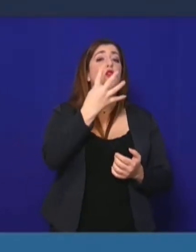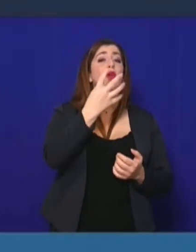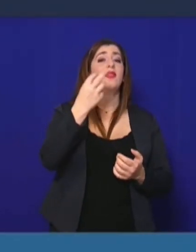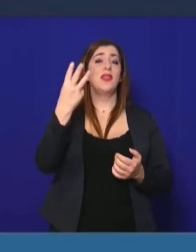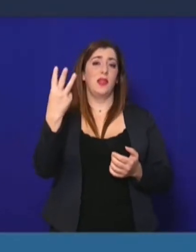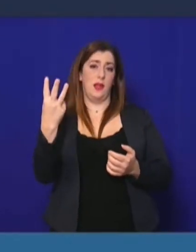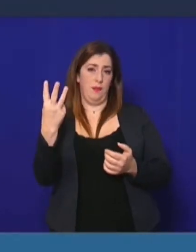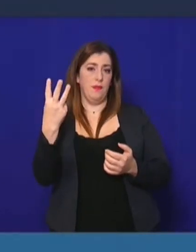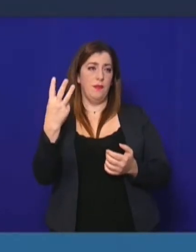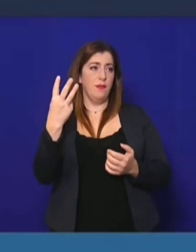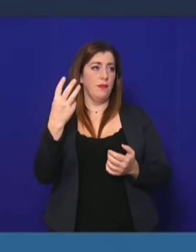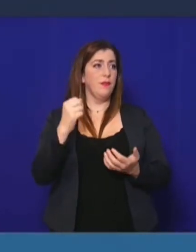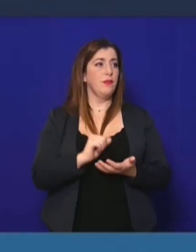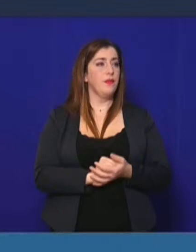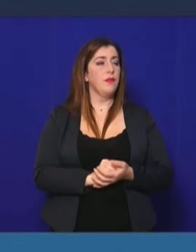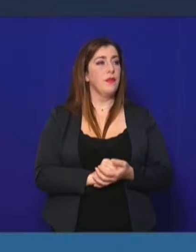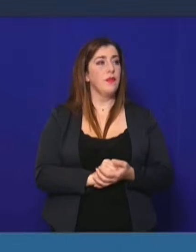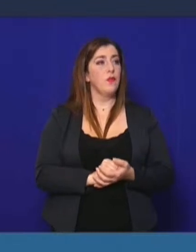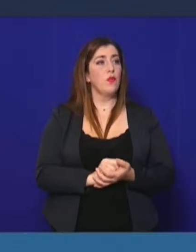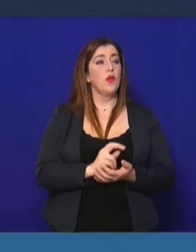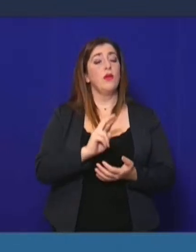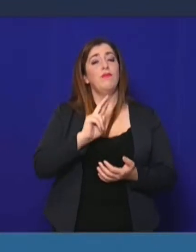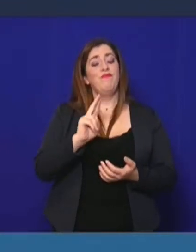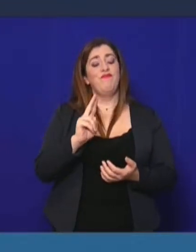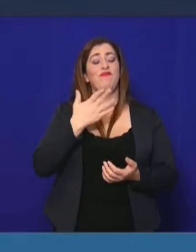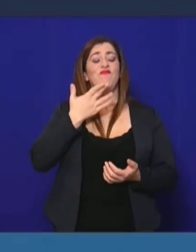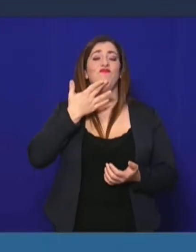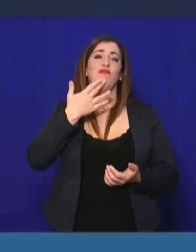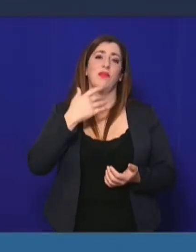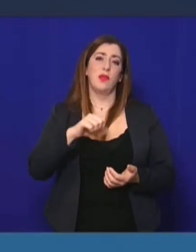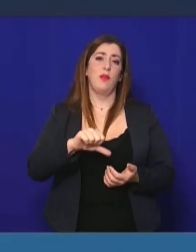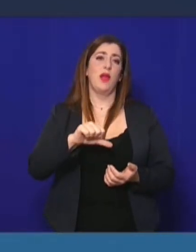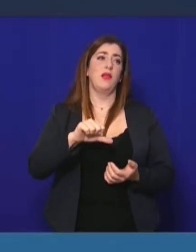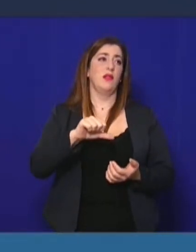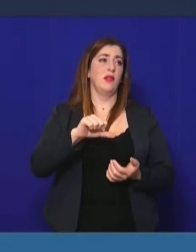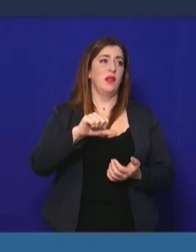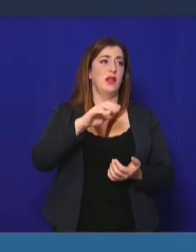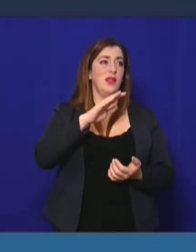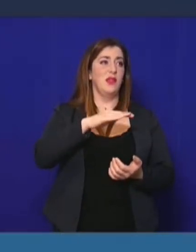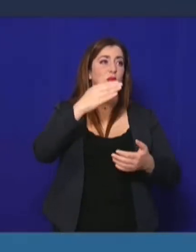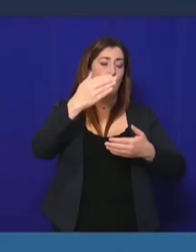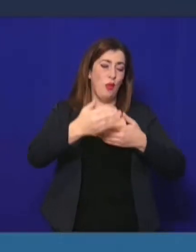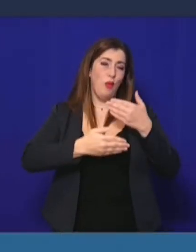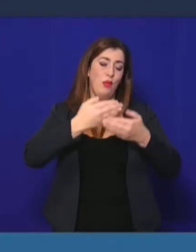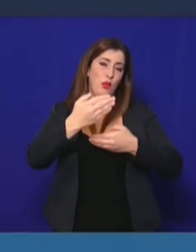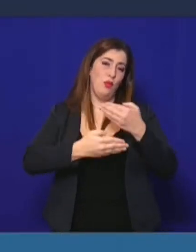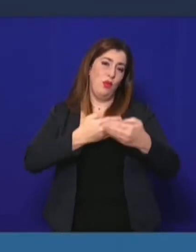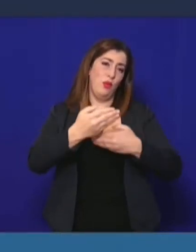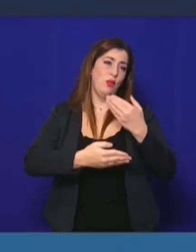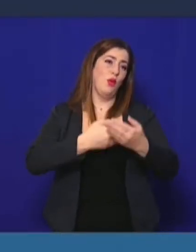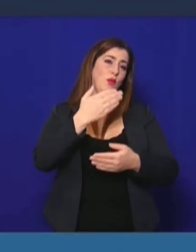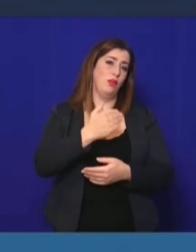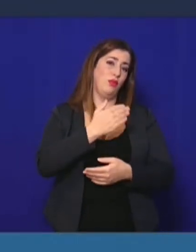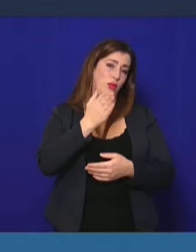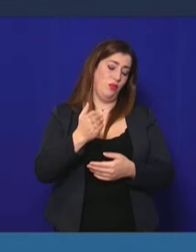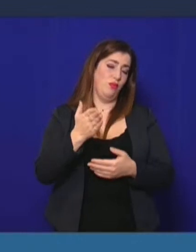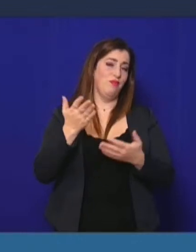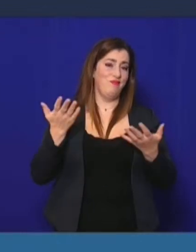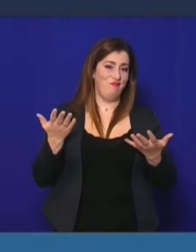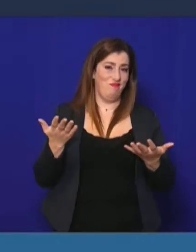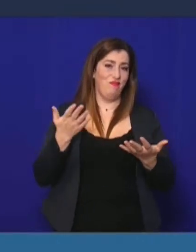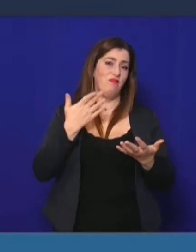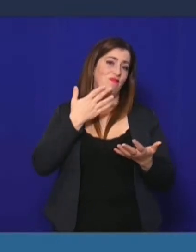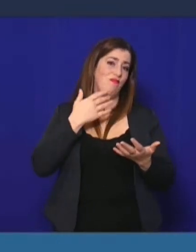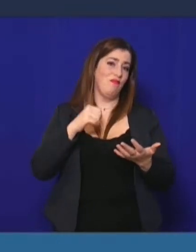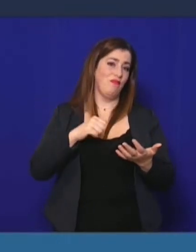il-mortalità, sfortunatament bqajna għaddejjin b'numru ta' imwiet regolari wkoll. U infatti mill-aħħar